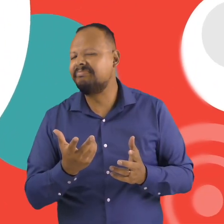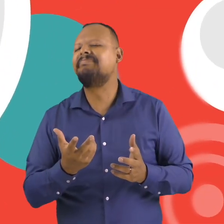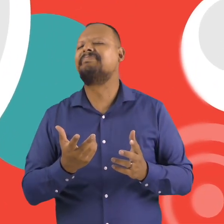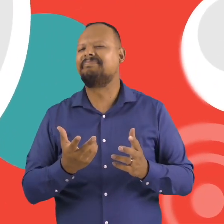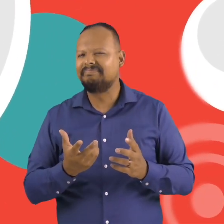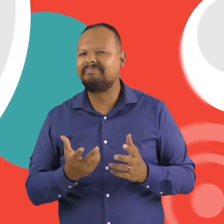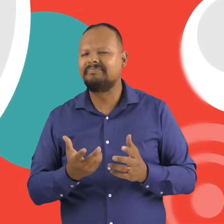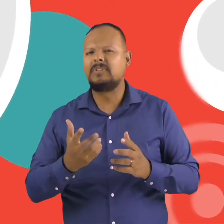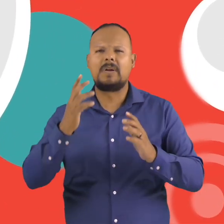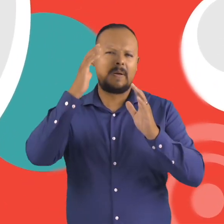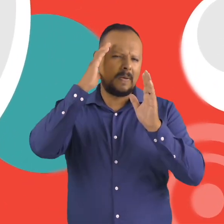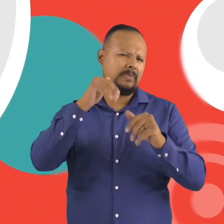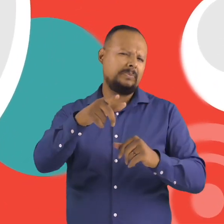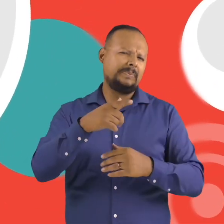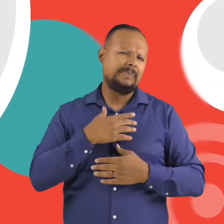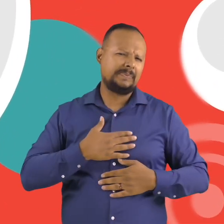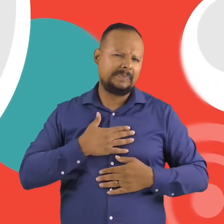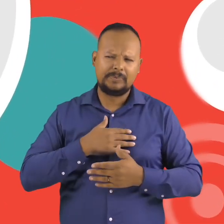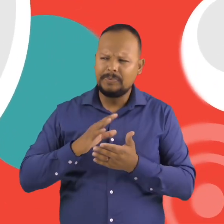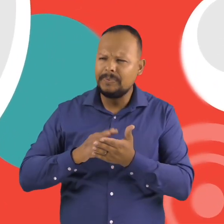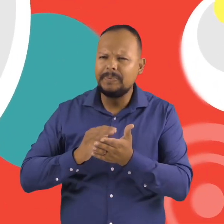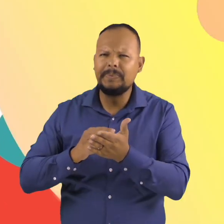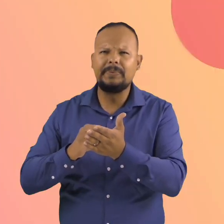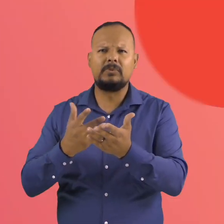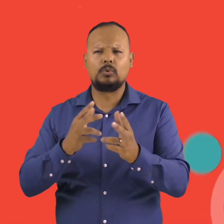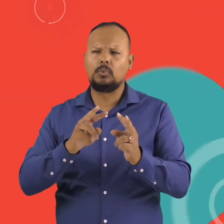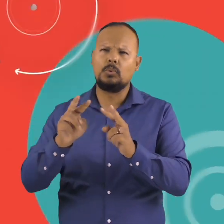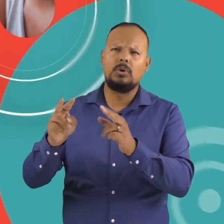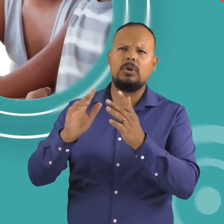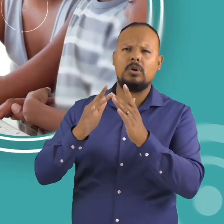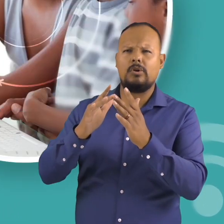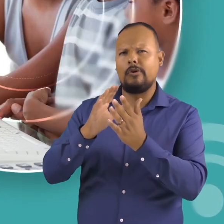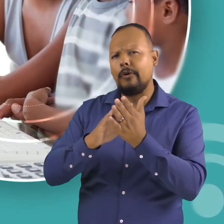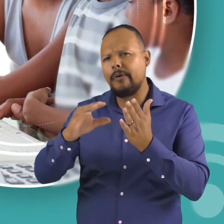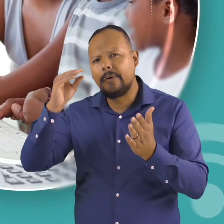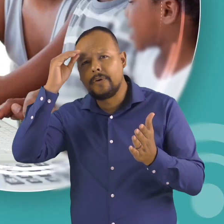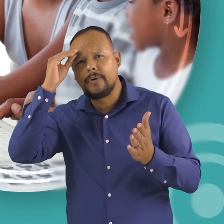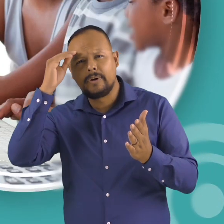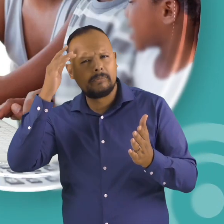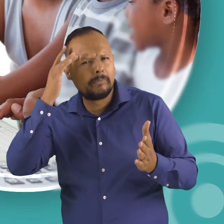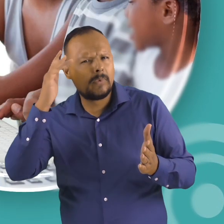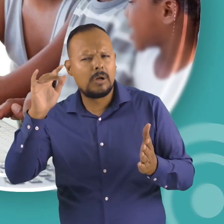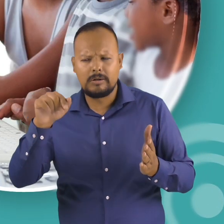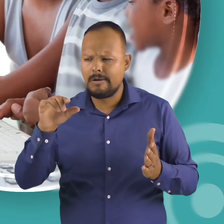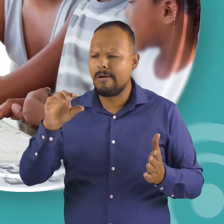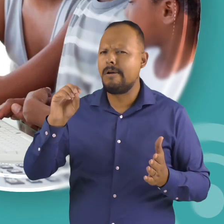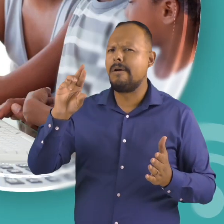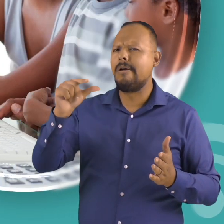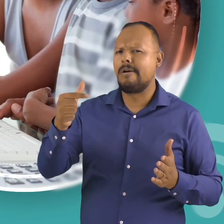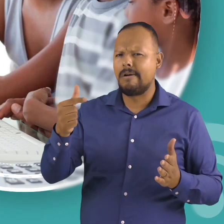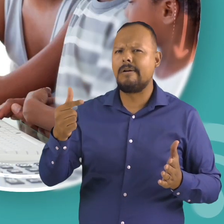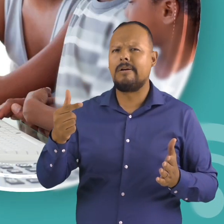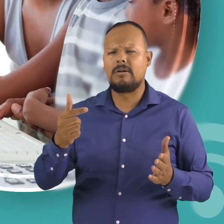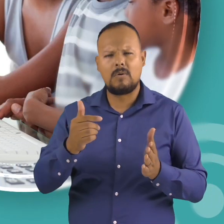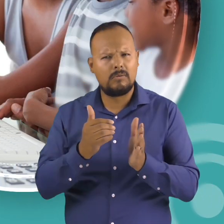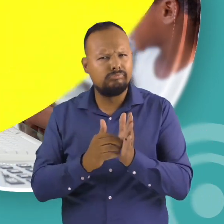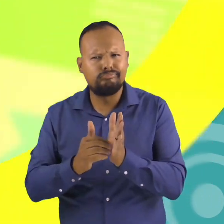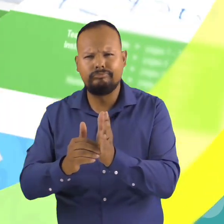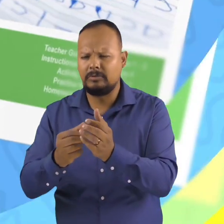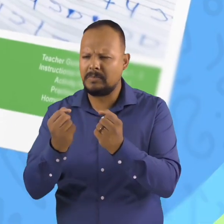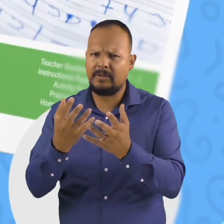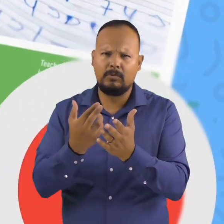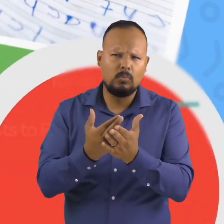Hope you had fun learning with us. Visit us at learnbright.org for thousands of free